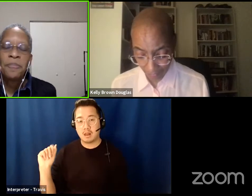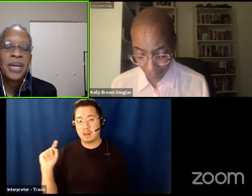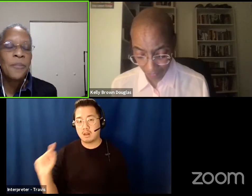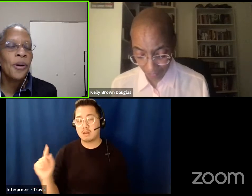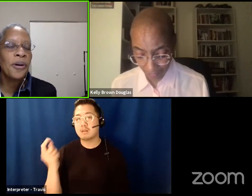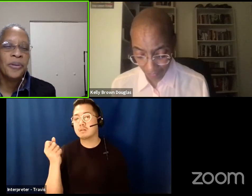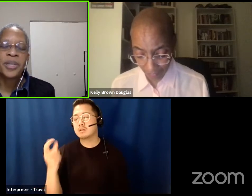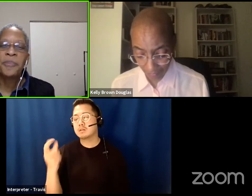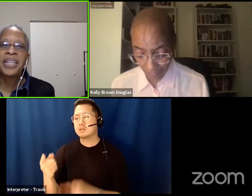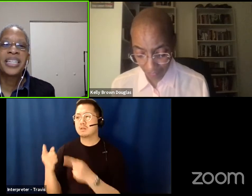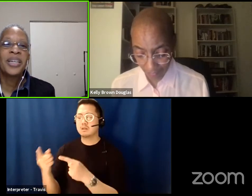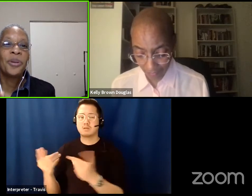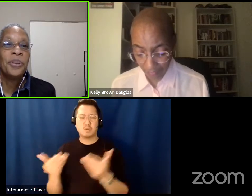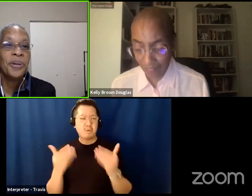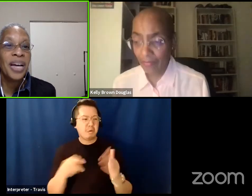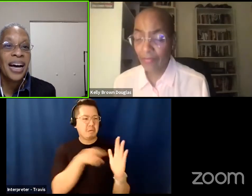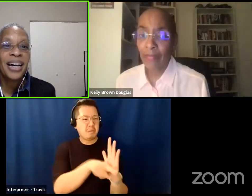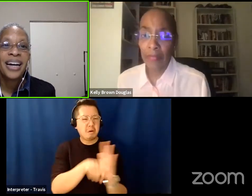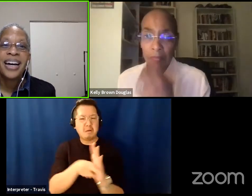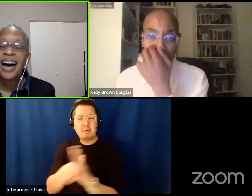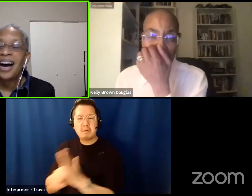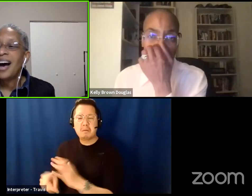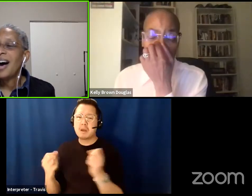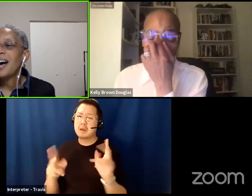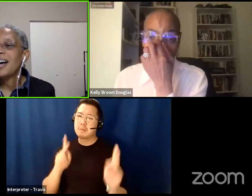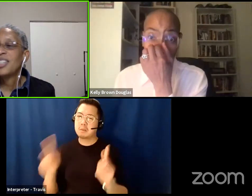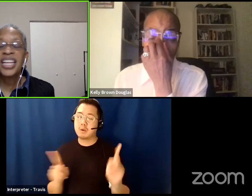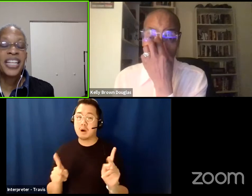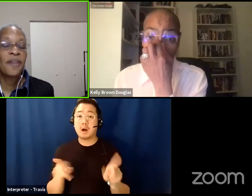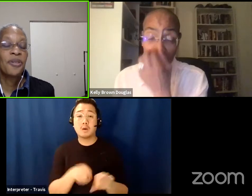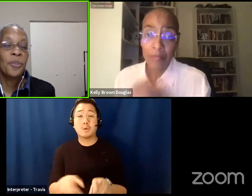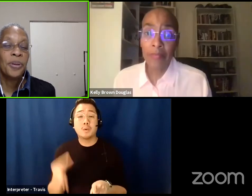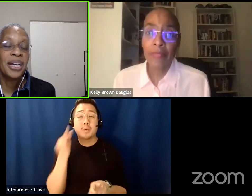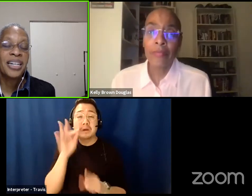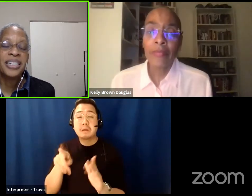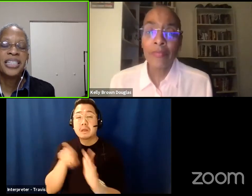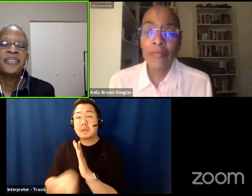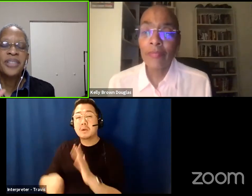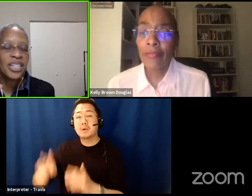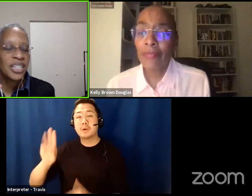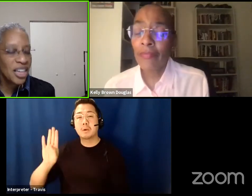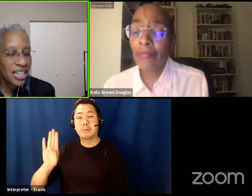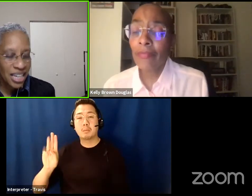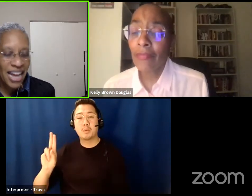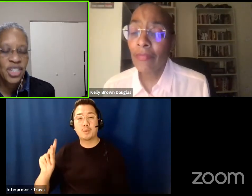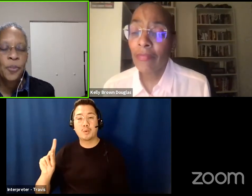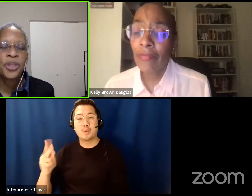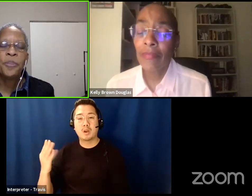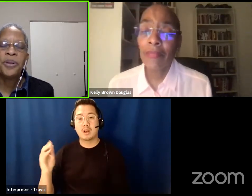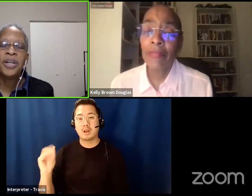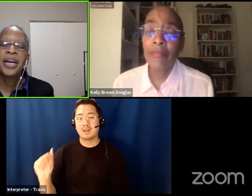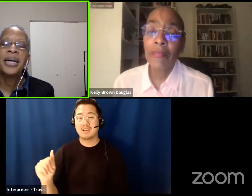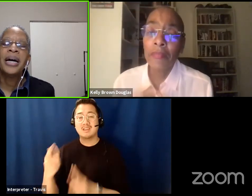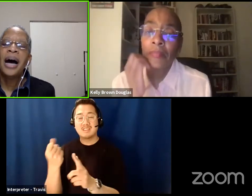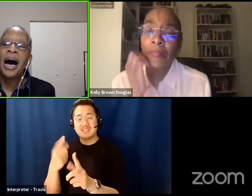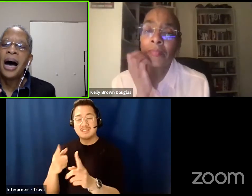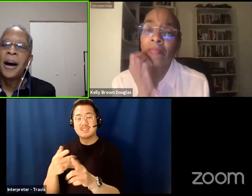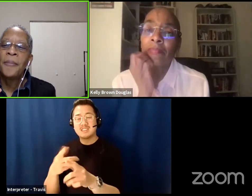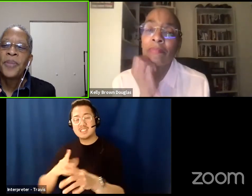killed many people, was about to kill the Buddha, chased after the Buddha, couldn't catch up with the